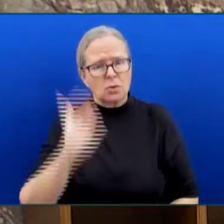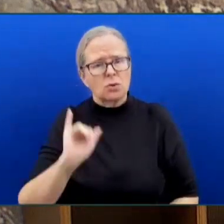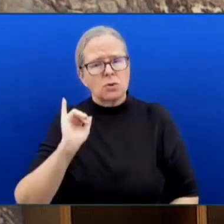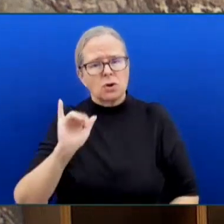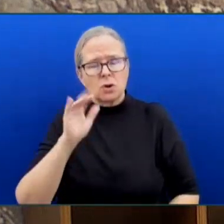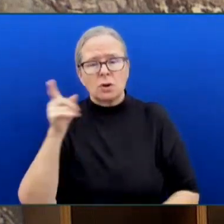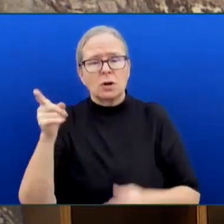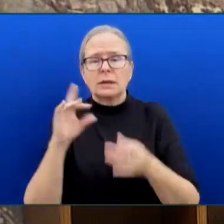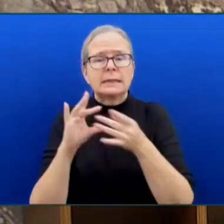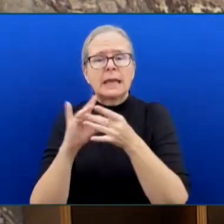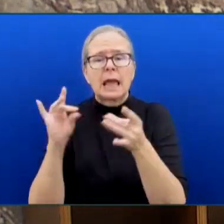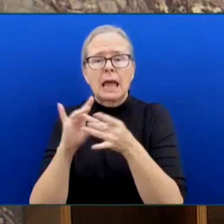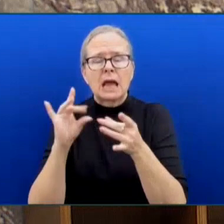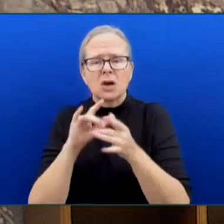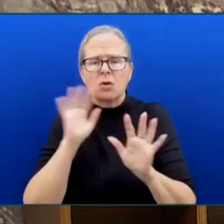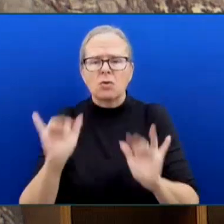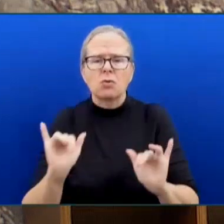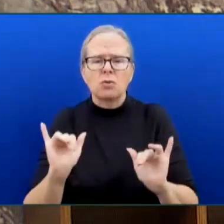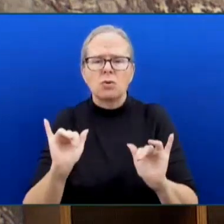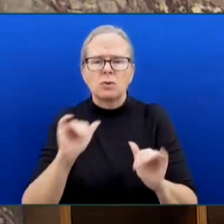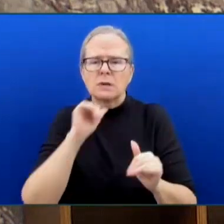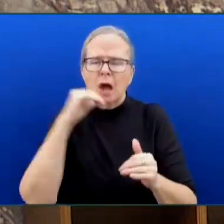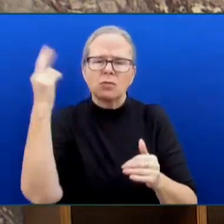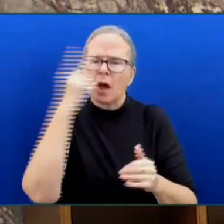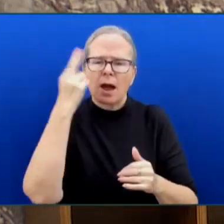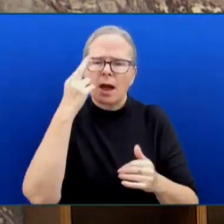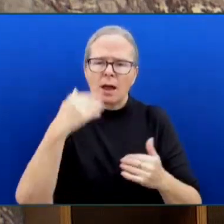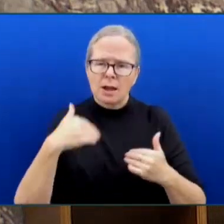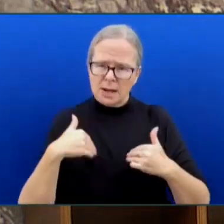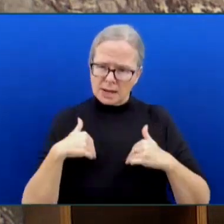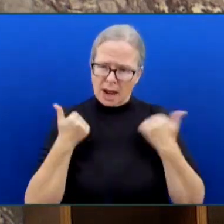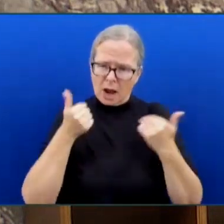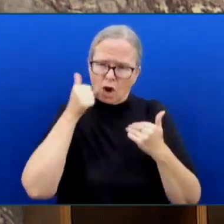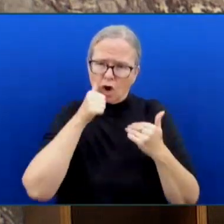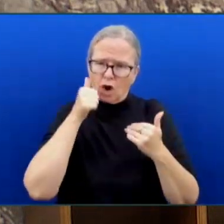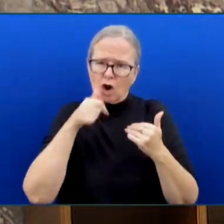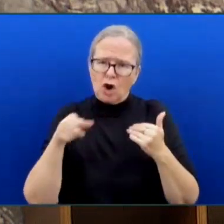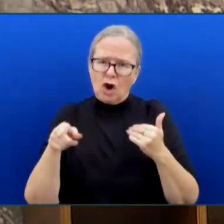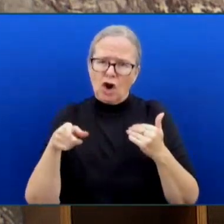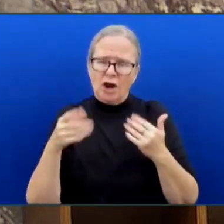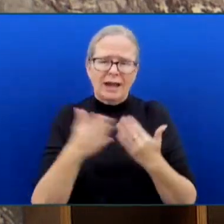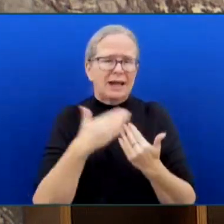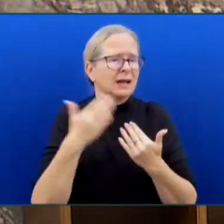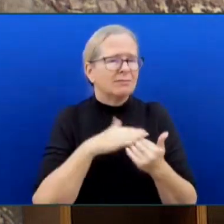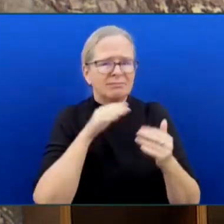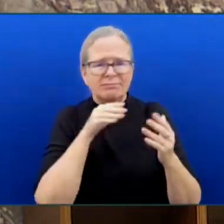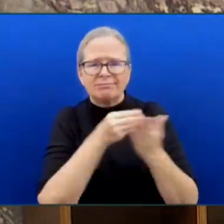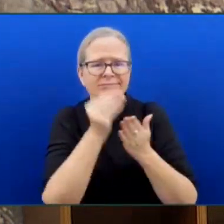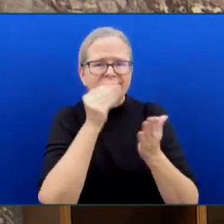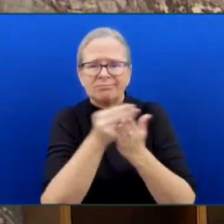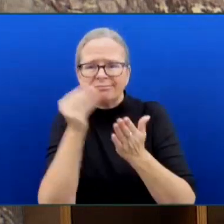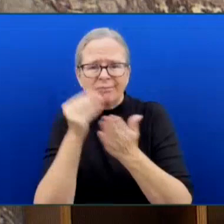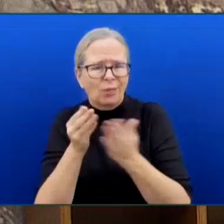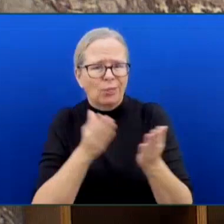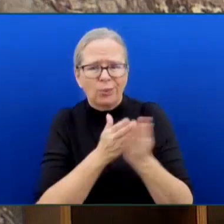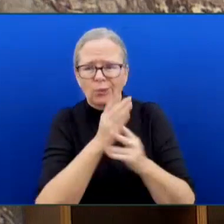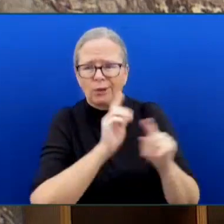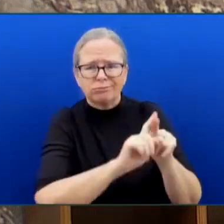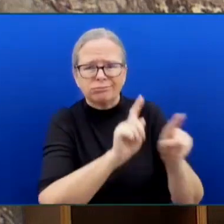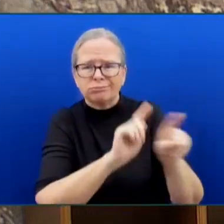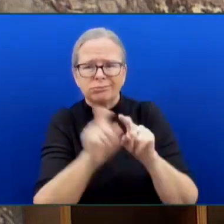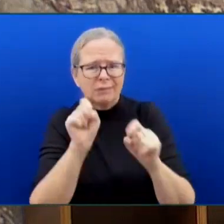quote. Now, after first becoming addicted to hydromorphone, young 13-year-old Camilla tragically passed